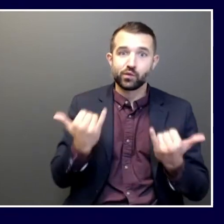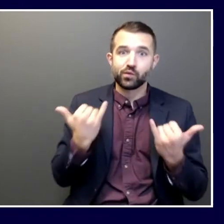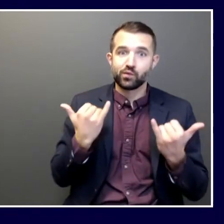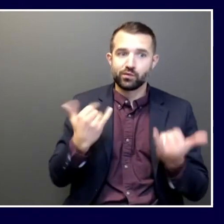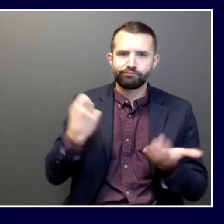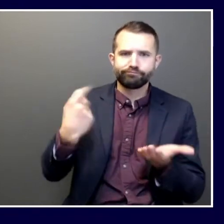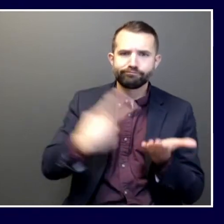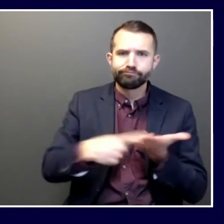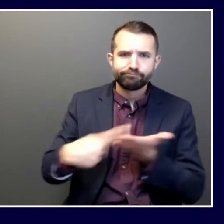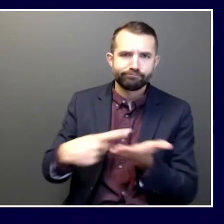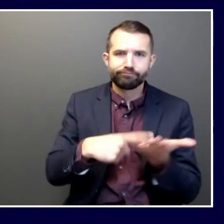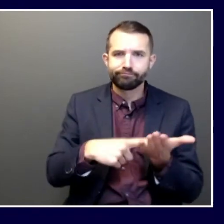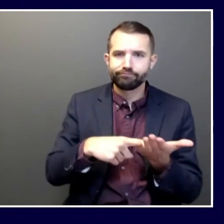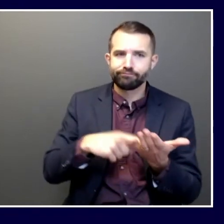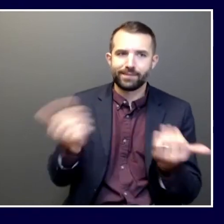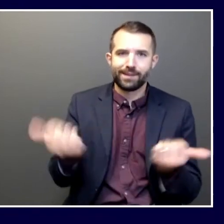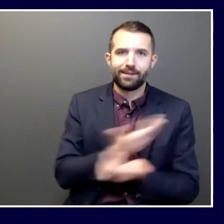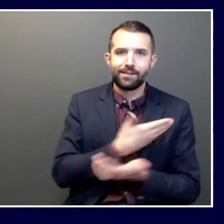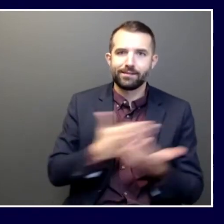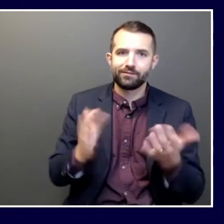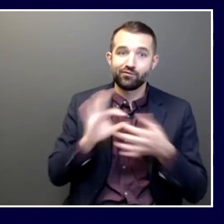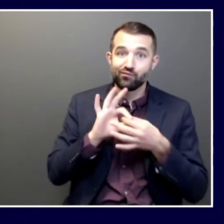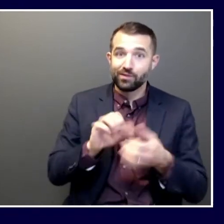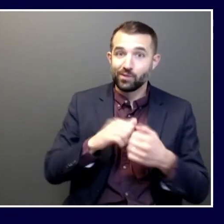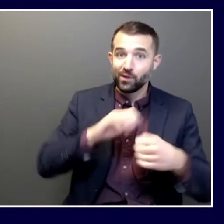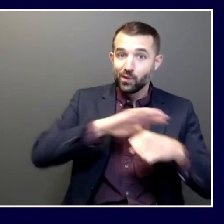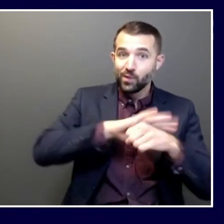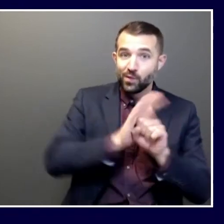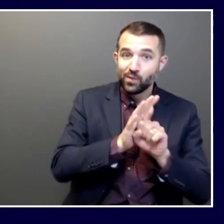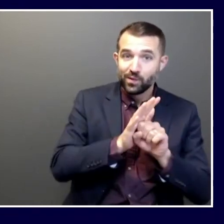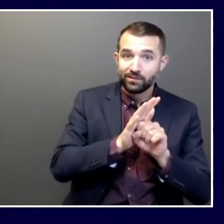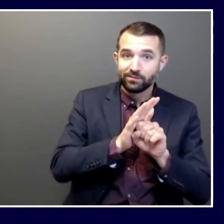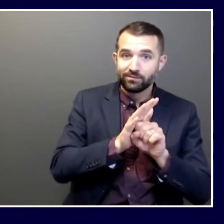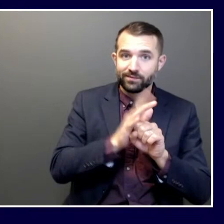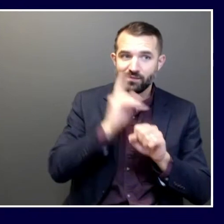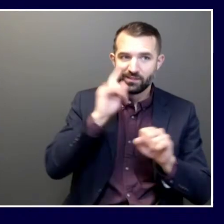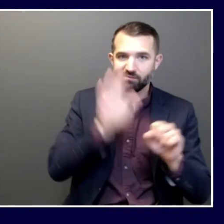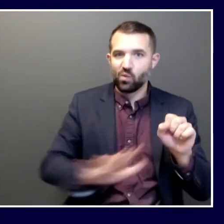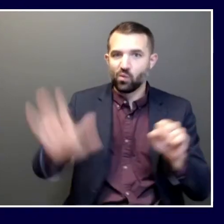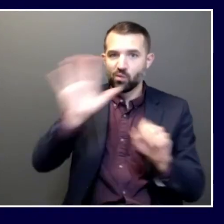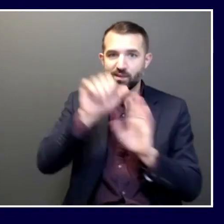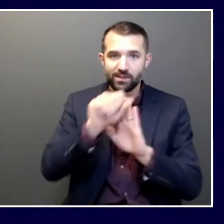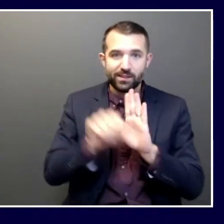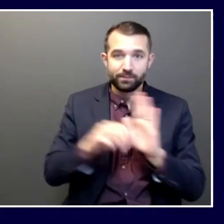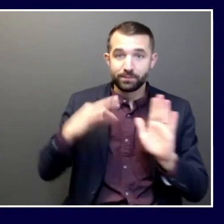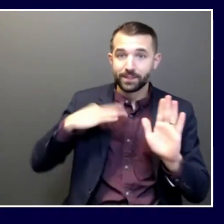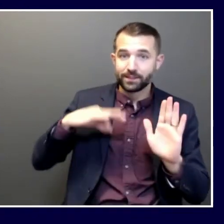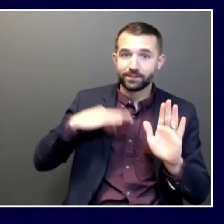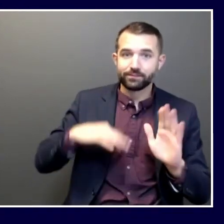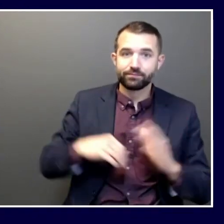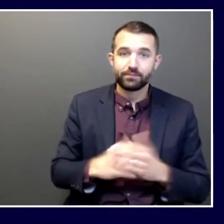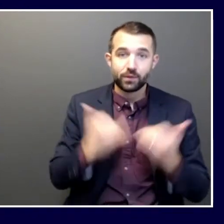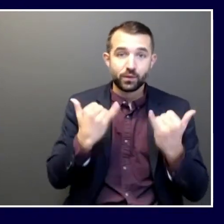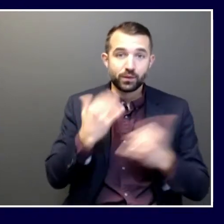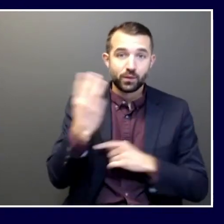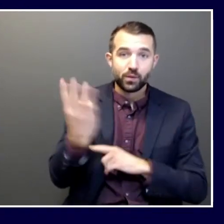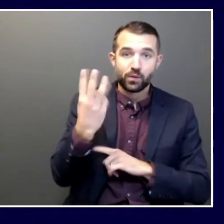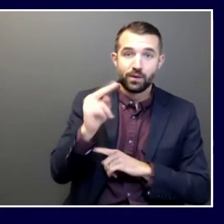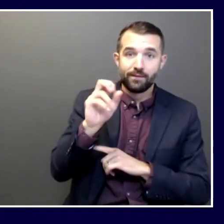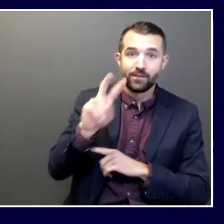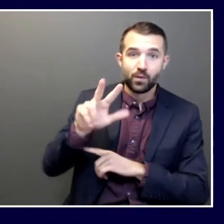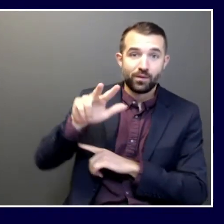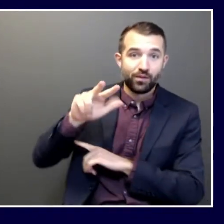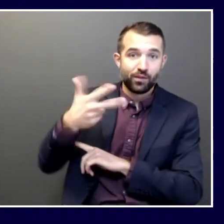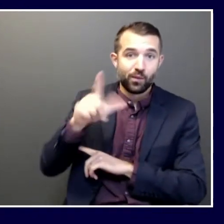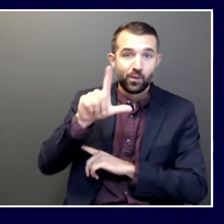we stand with COVID-19 for the entire state of Maine for today, Wednesday, November 3rd,